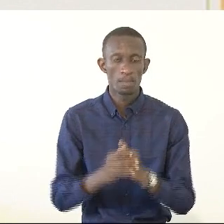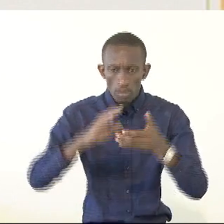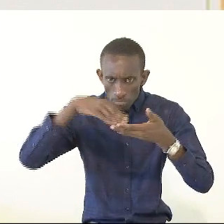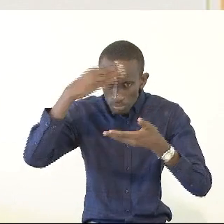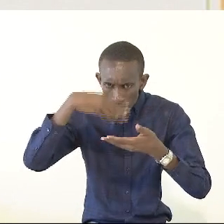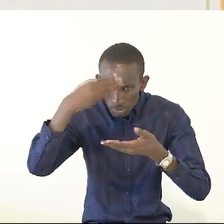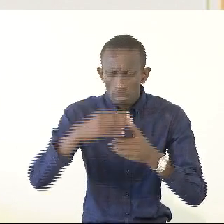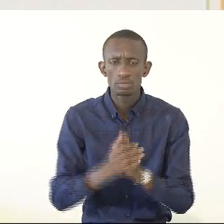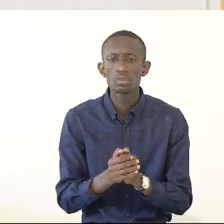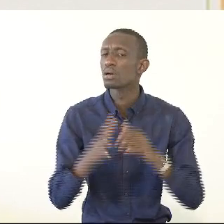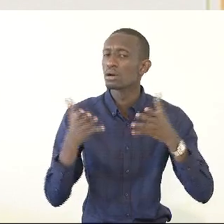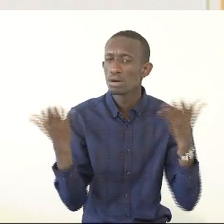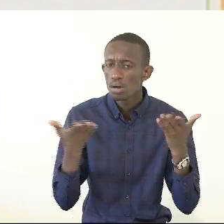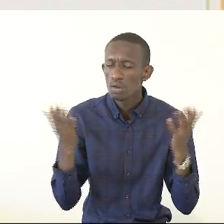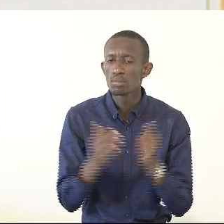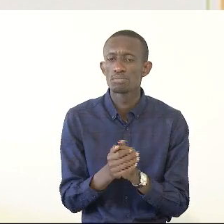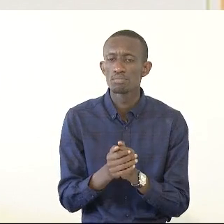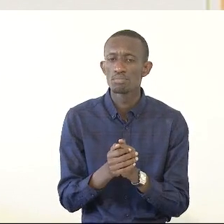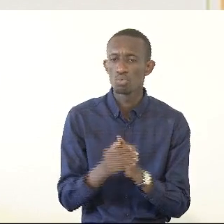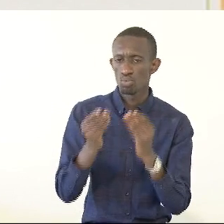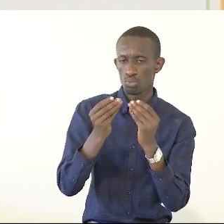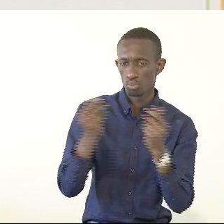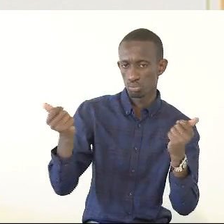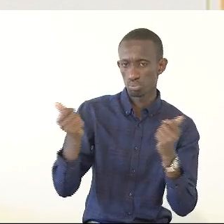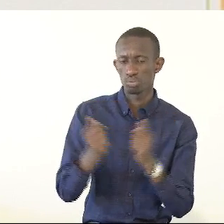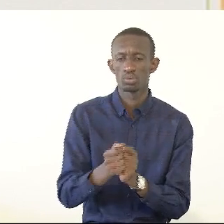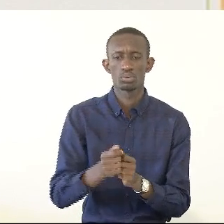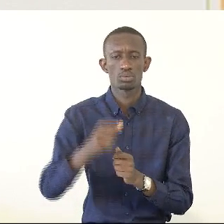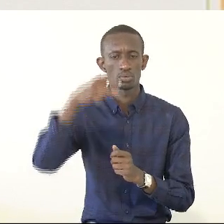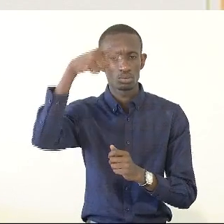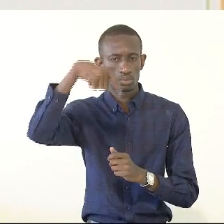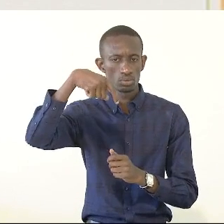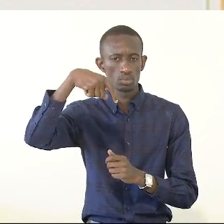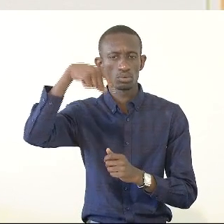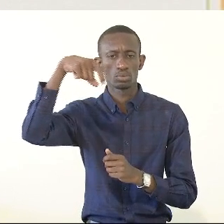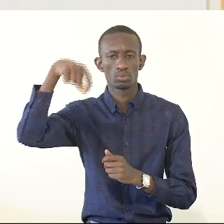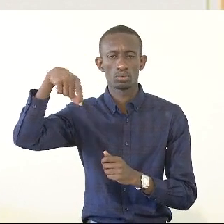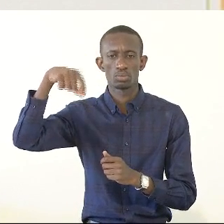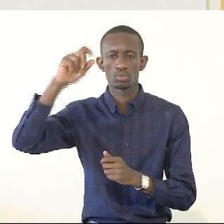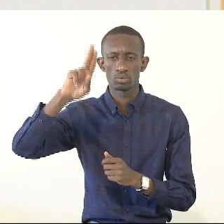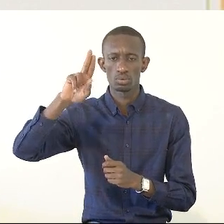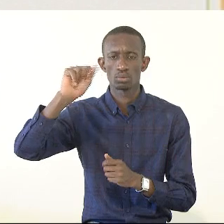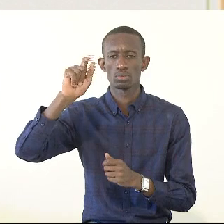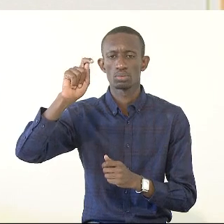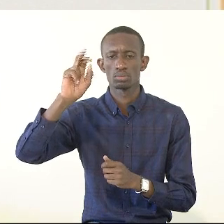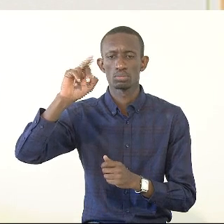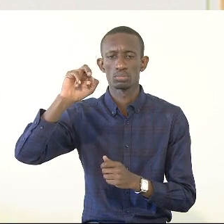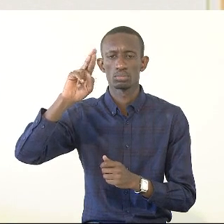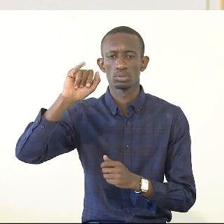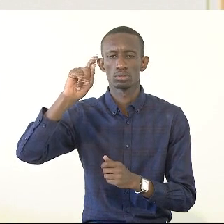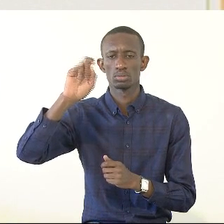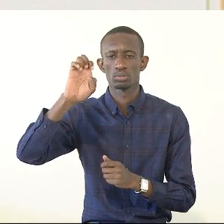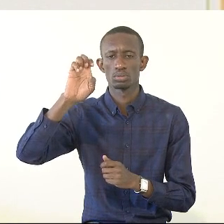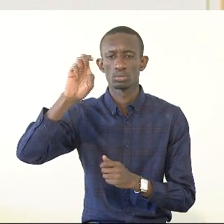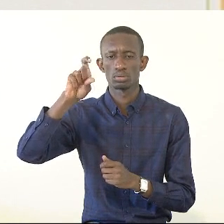how to solve a quadratic equation by using the graphical method. And also, I want you to be